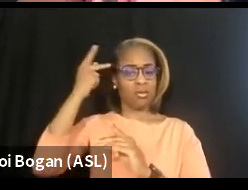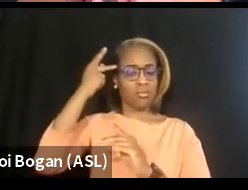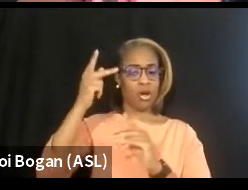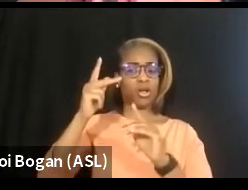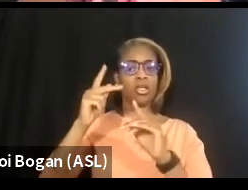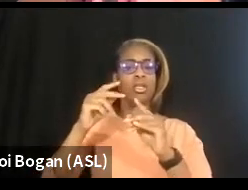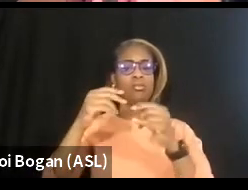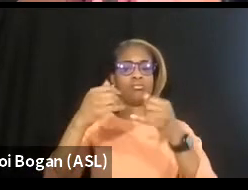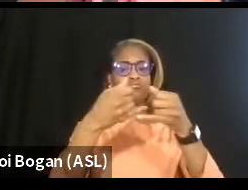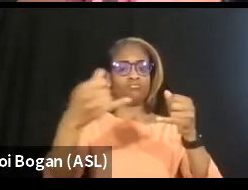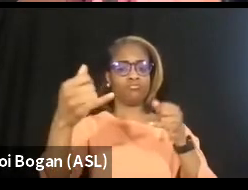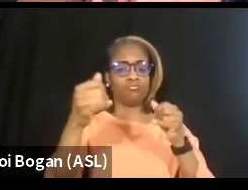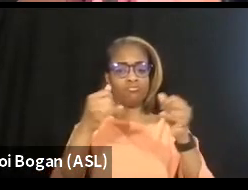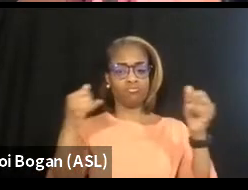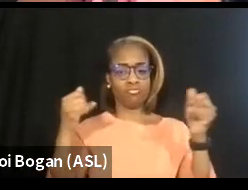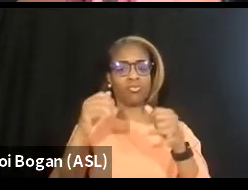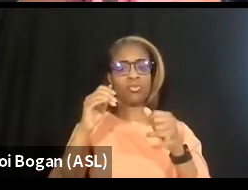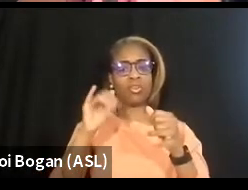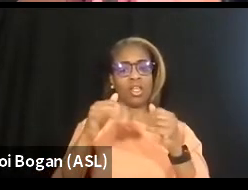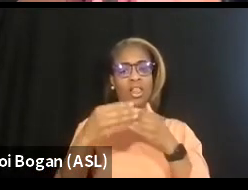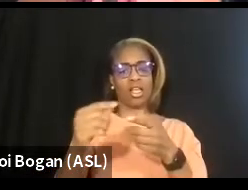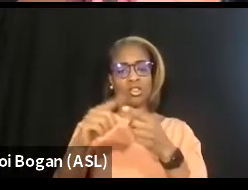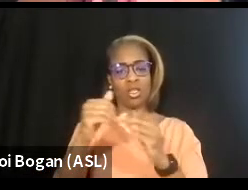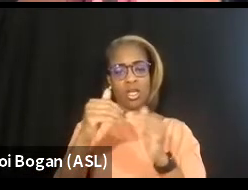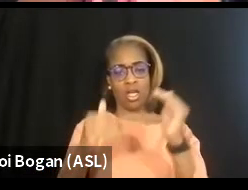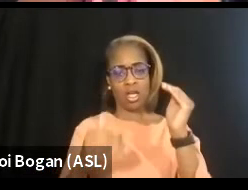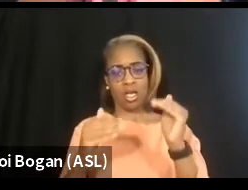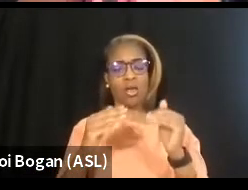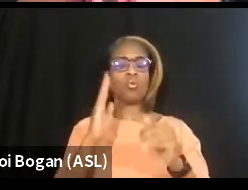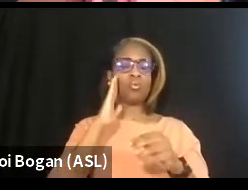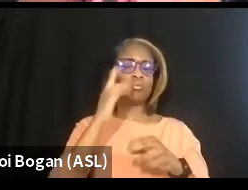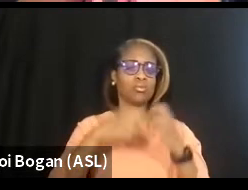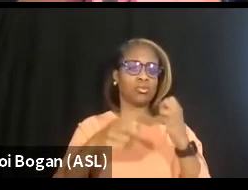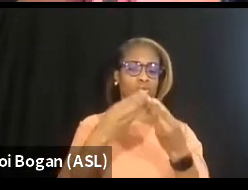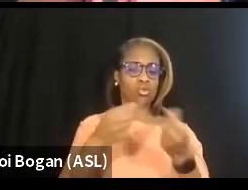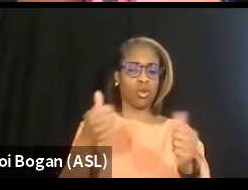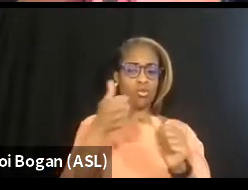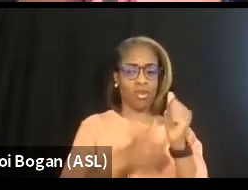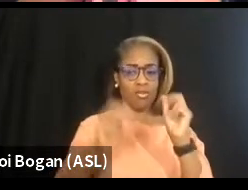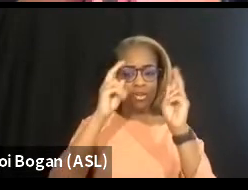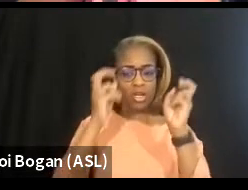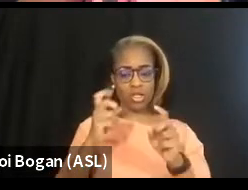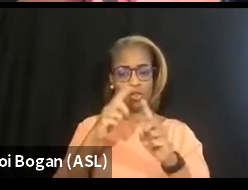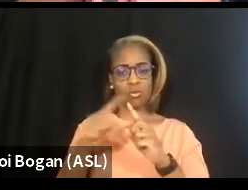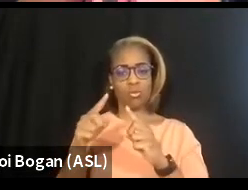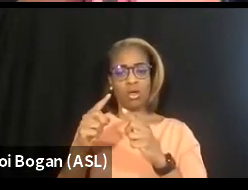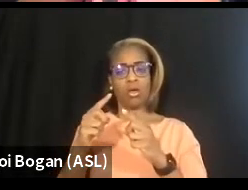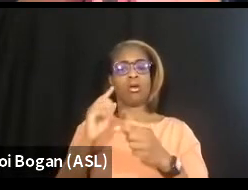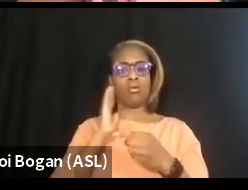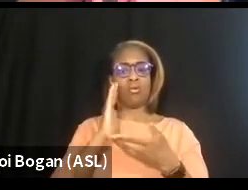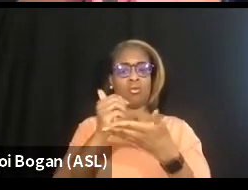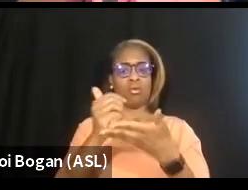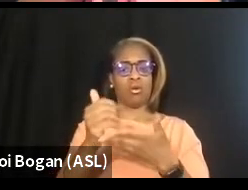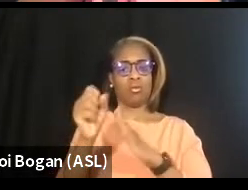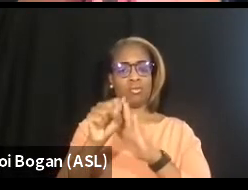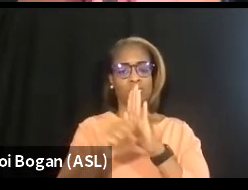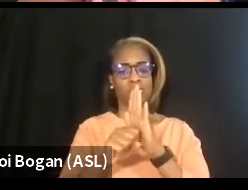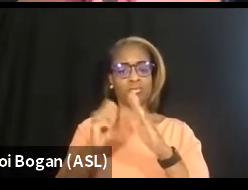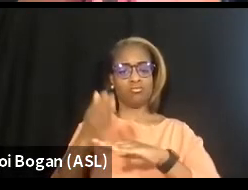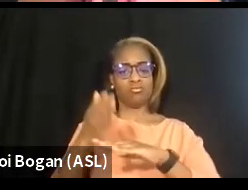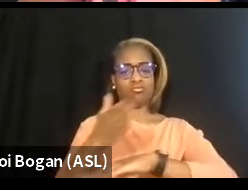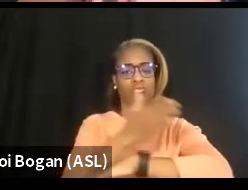have led to this inequity. It will be difficult and almost impossible to solve every issue, but getting us closer will assist their great state in improving democracy for